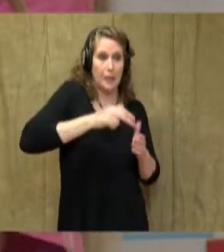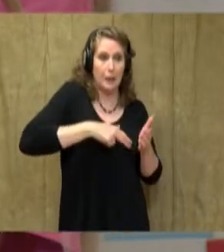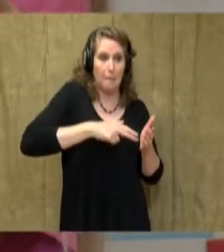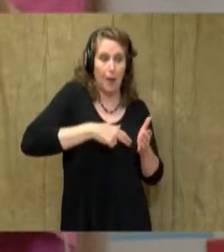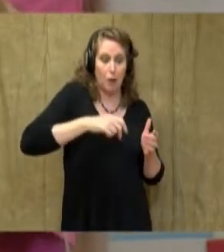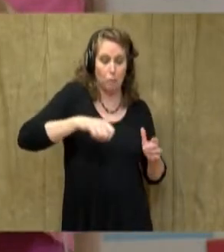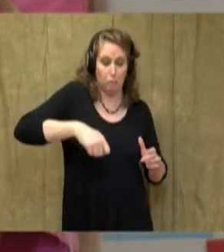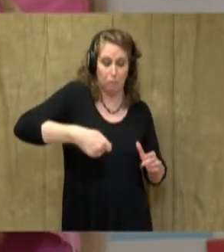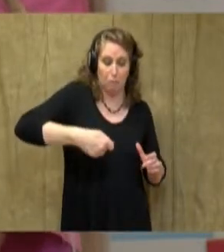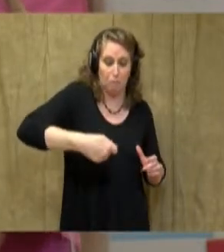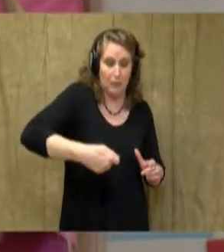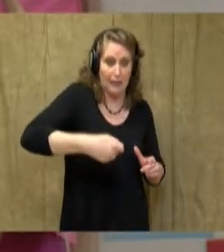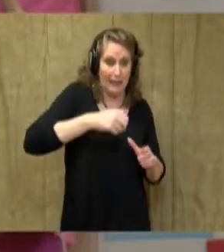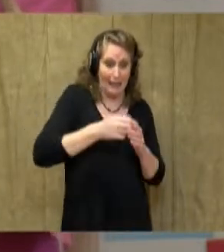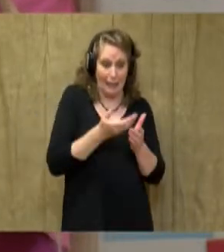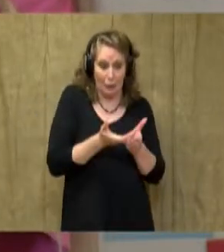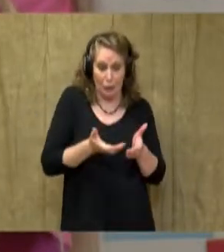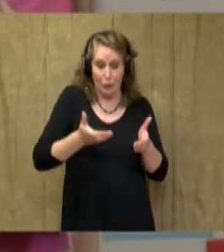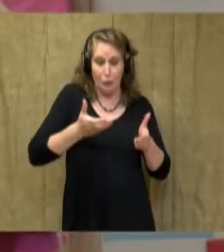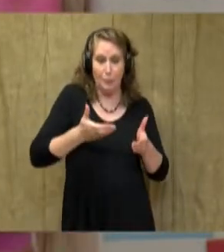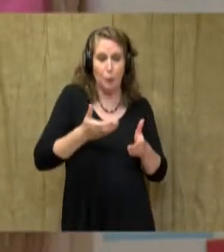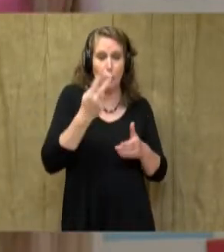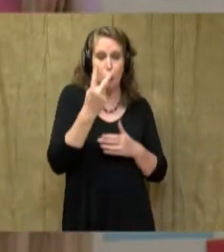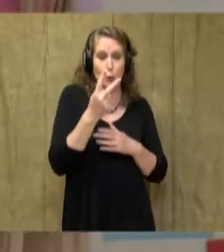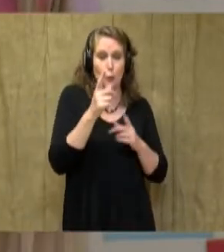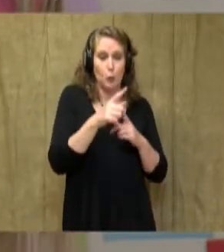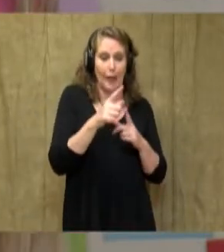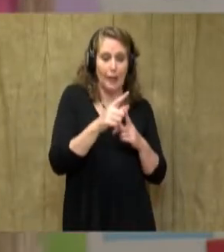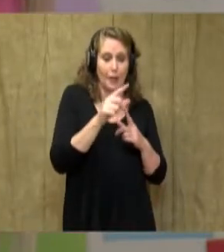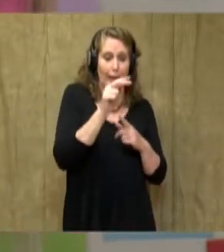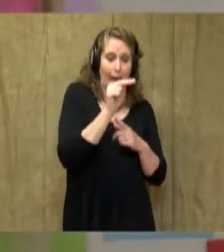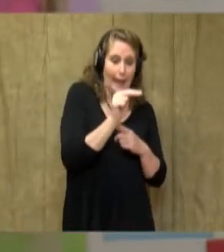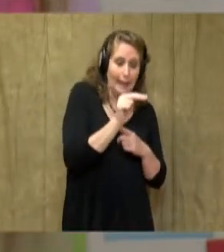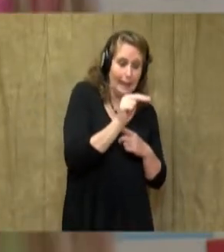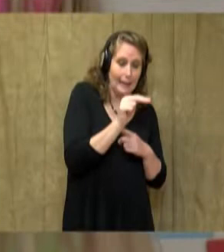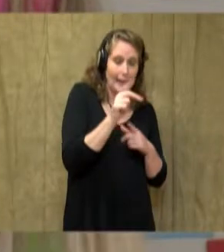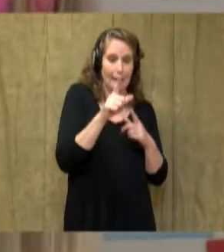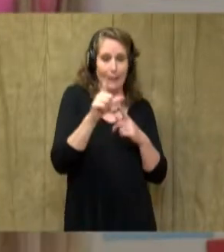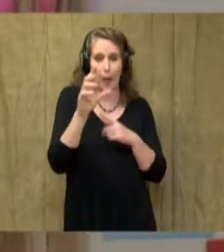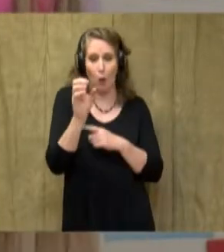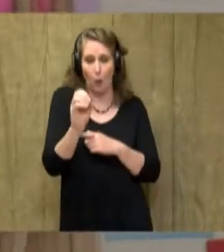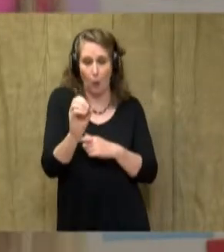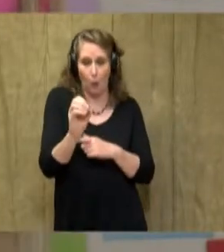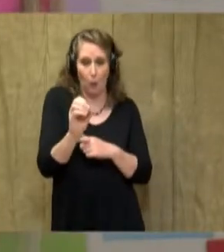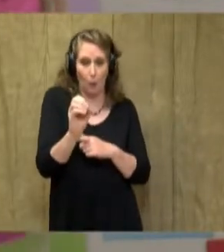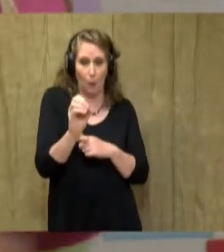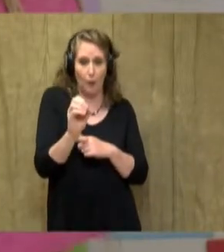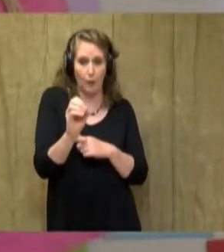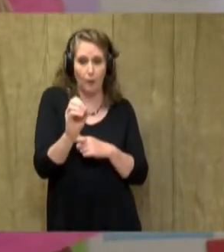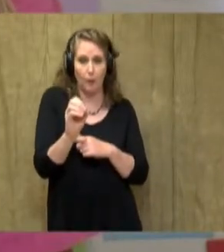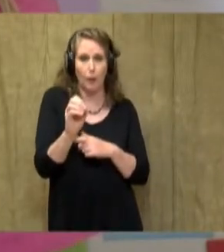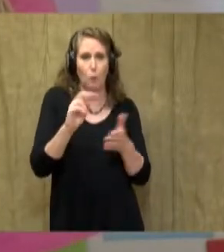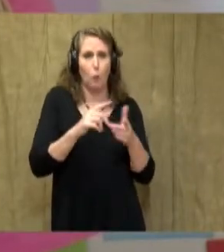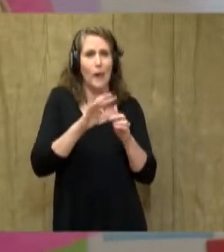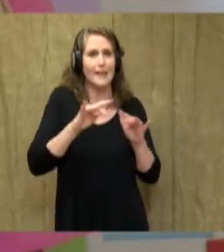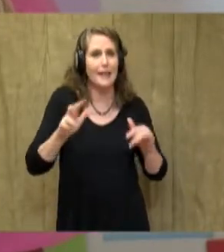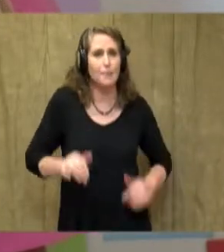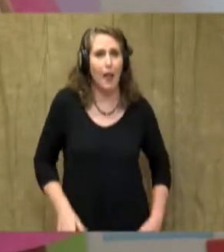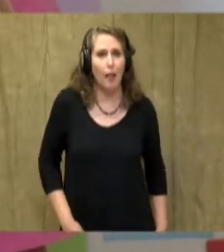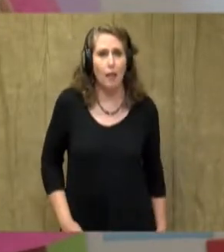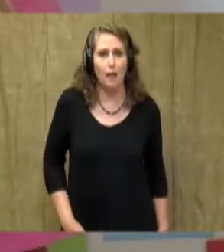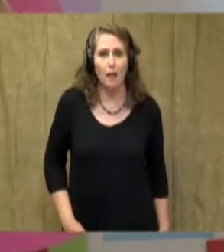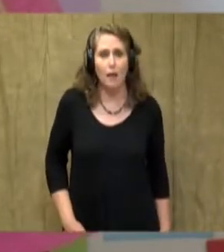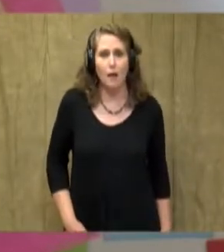Butter. In the spoon were two letters, an N and an O. What does that spell?